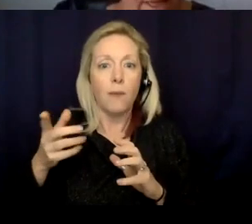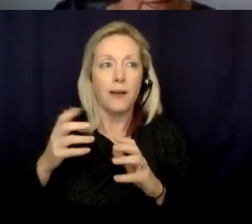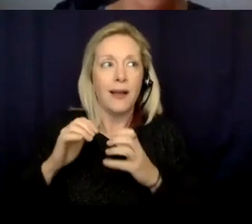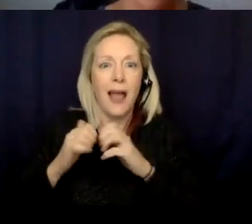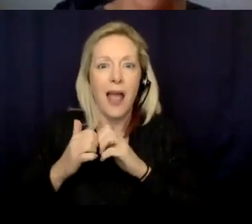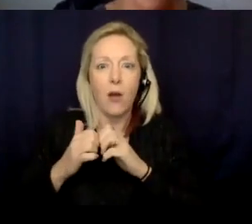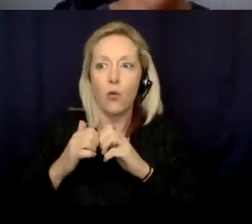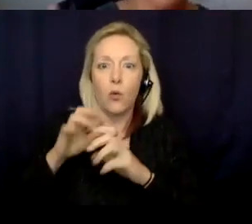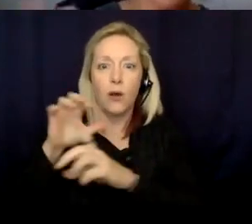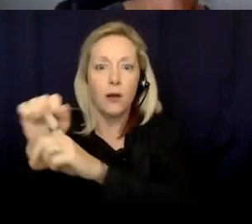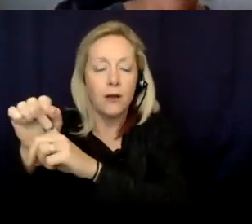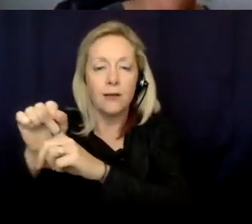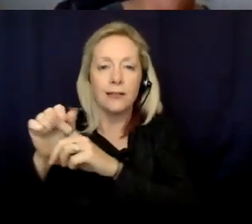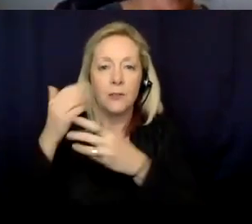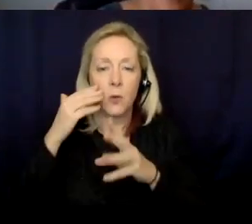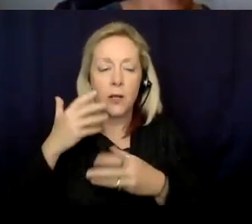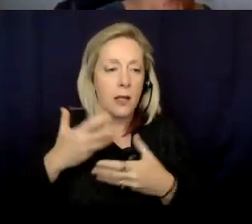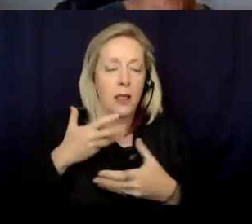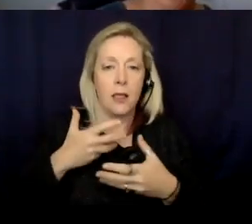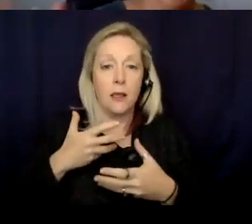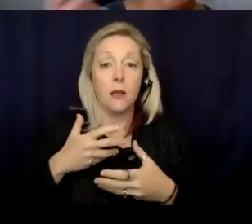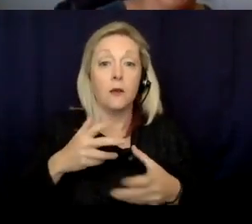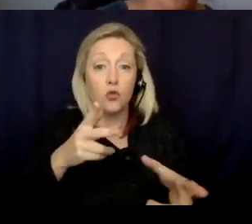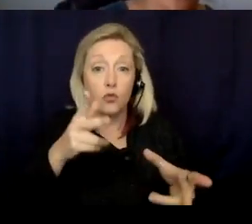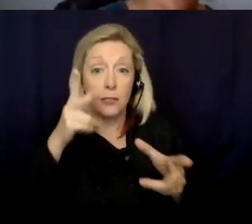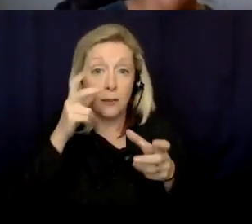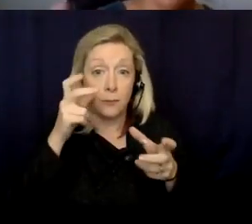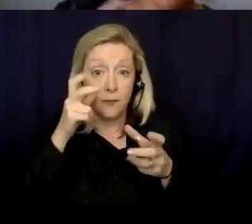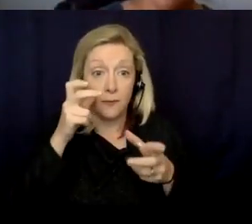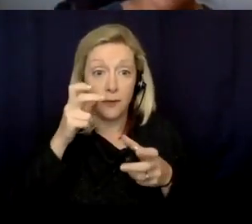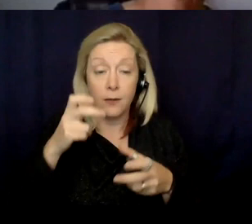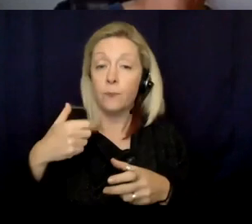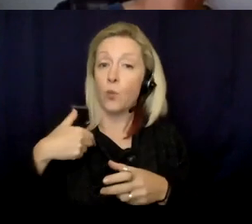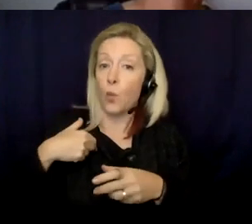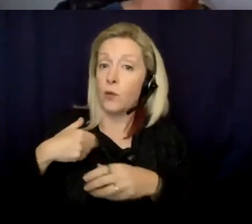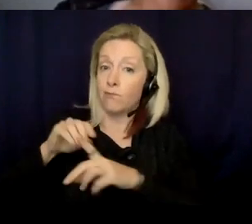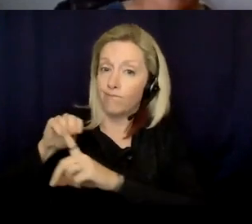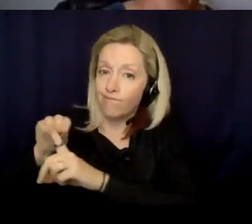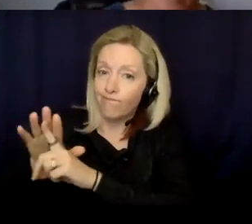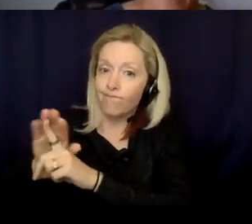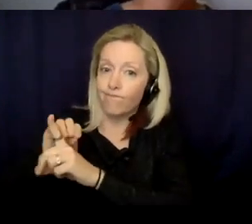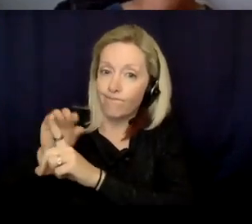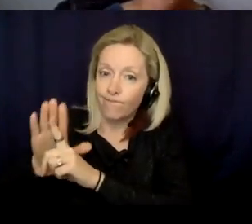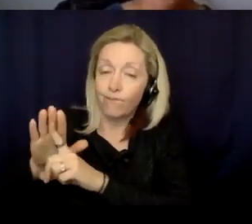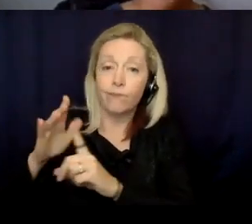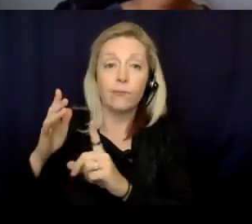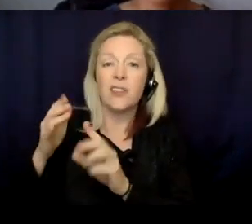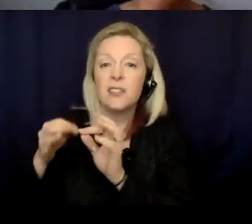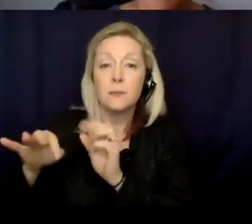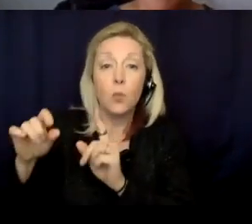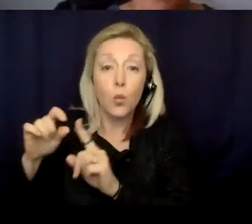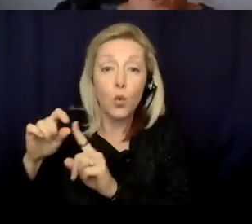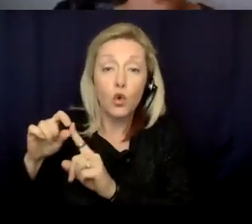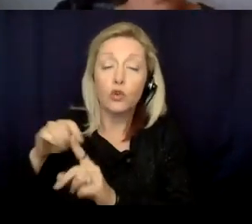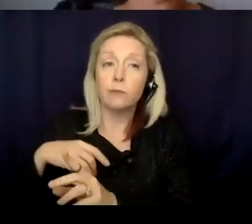they can get it. And receptively, we're going to start giving them the words, a few simple words, and